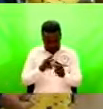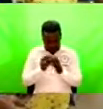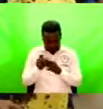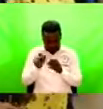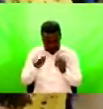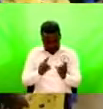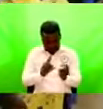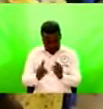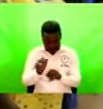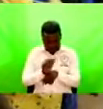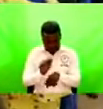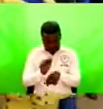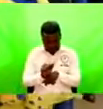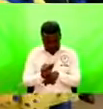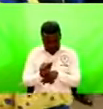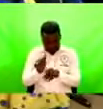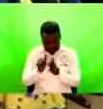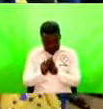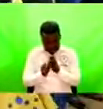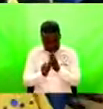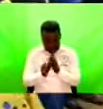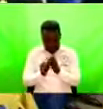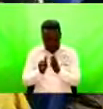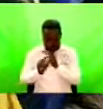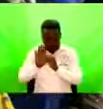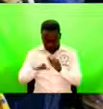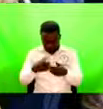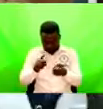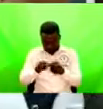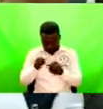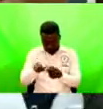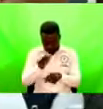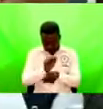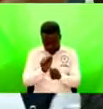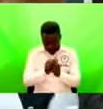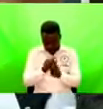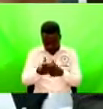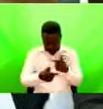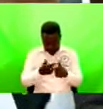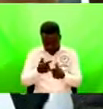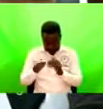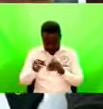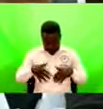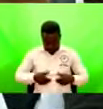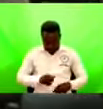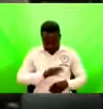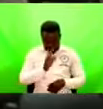this work of the ministry with the grace of God. You will do it and you will not feel tired,